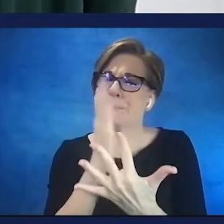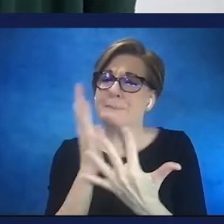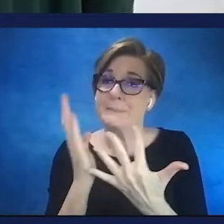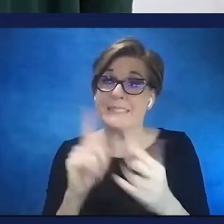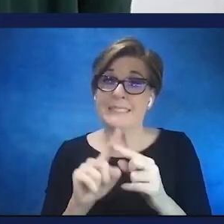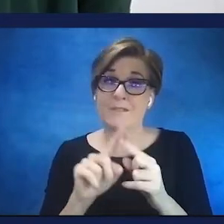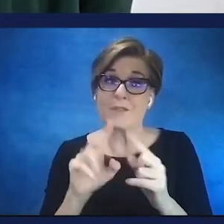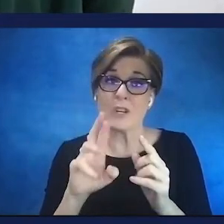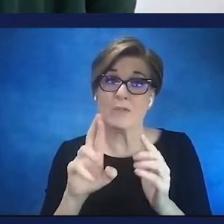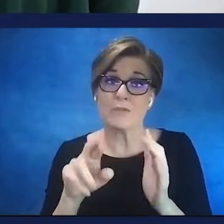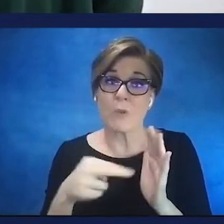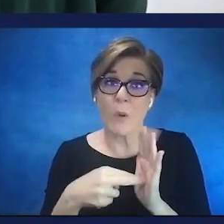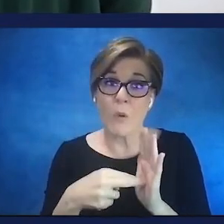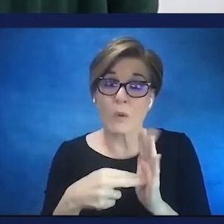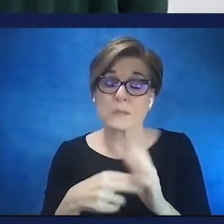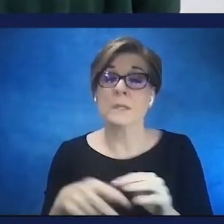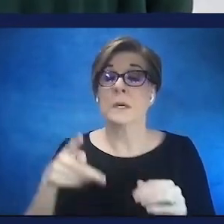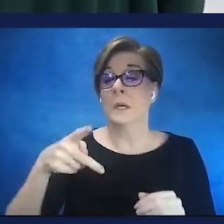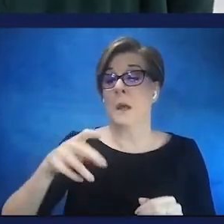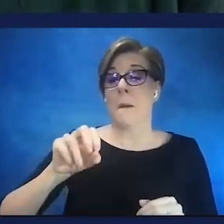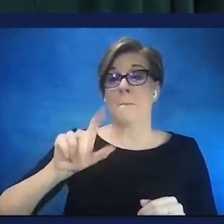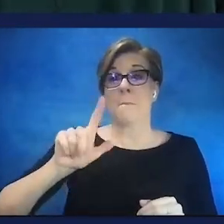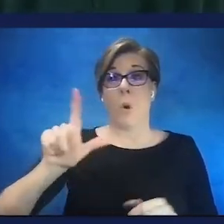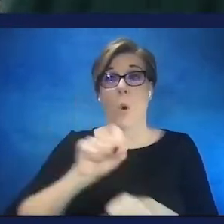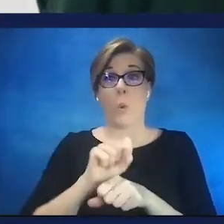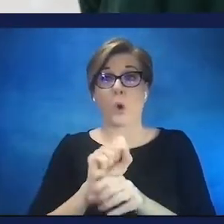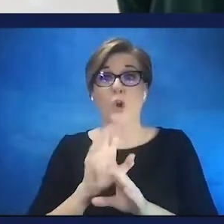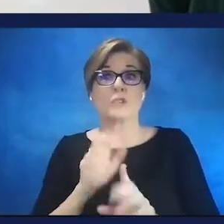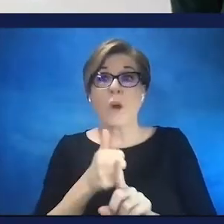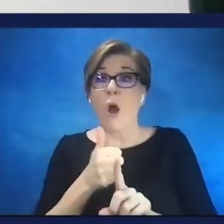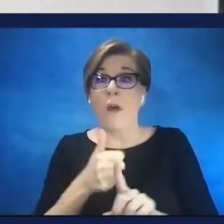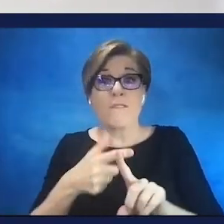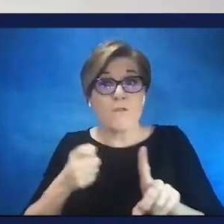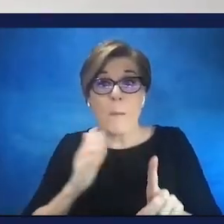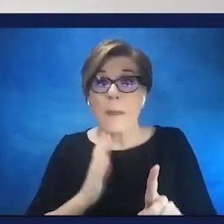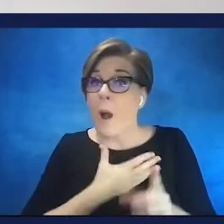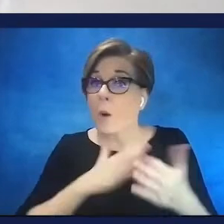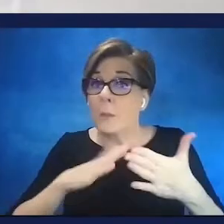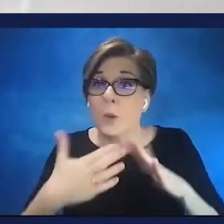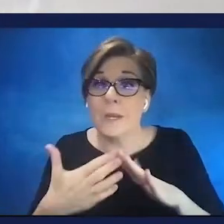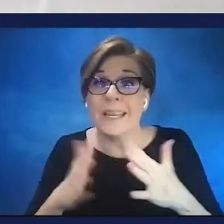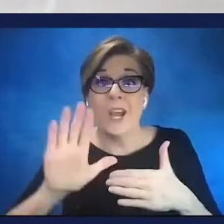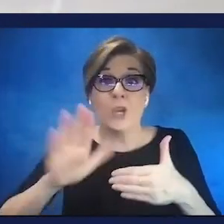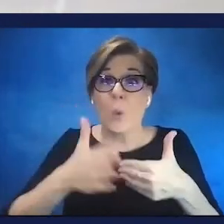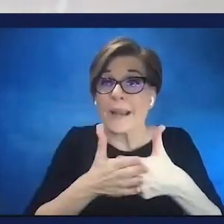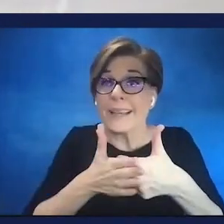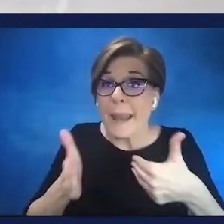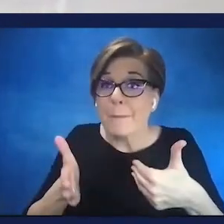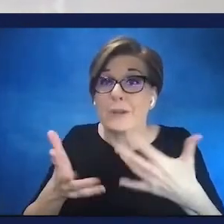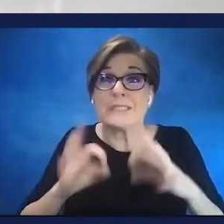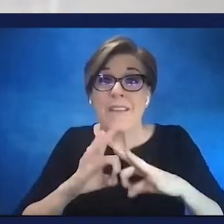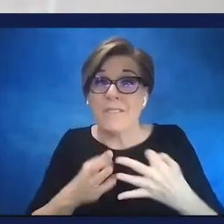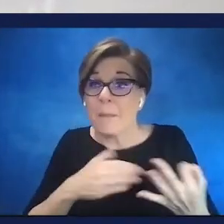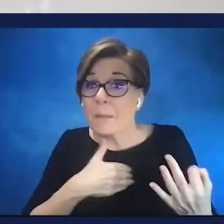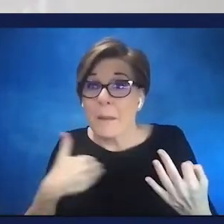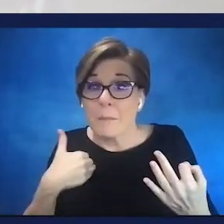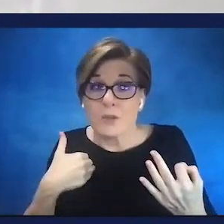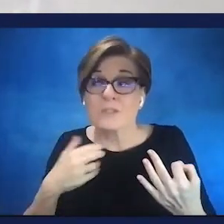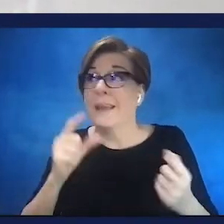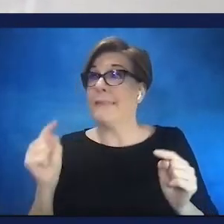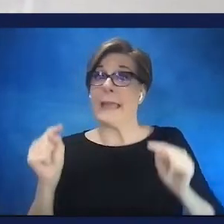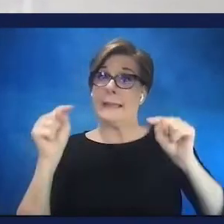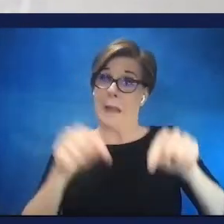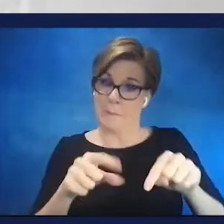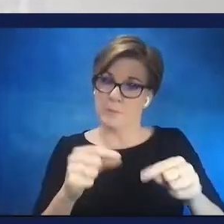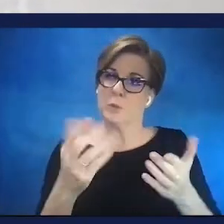poll workers. Our poll workers are community members, they're family members, they're your neighbors, and they're here